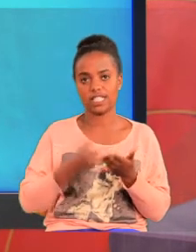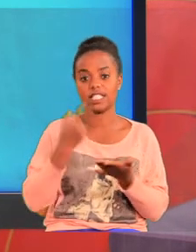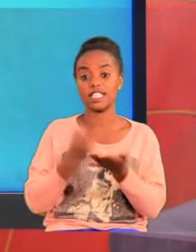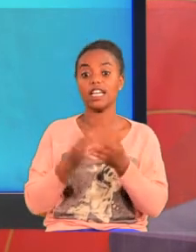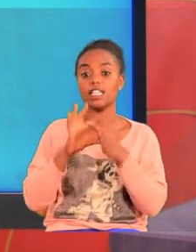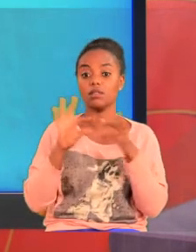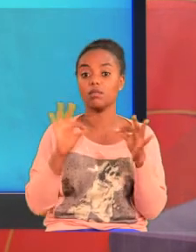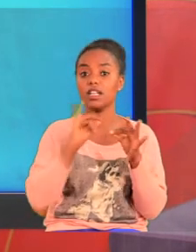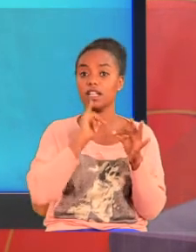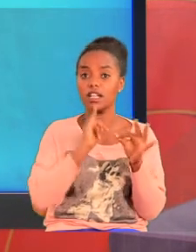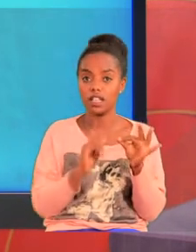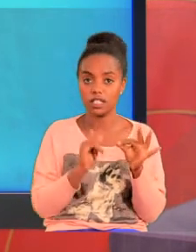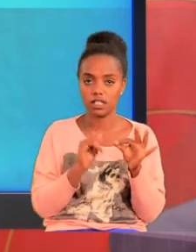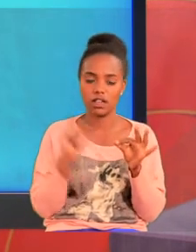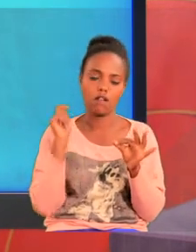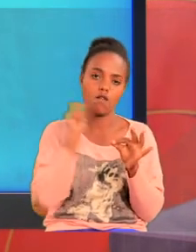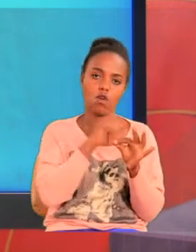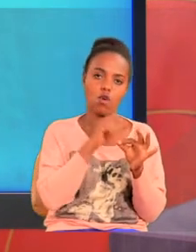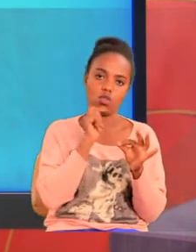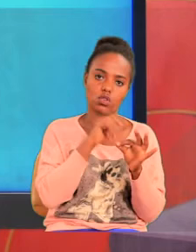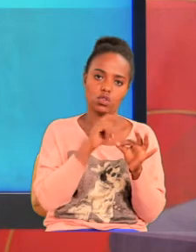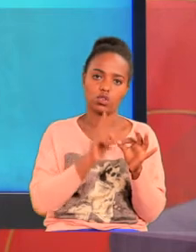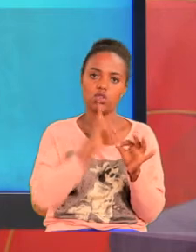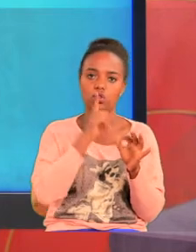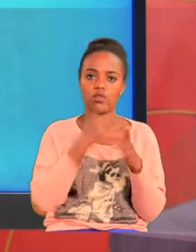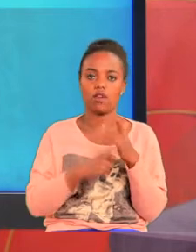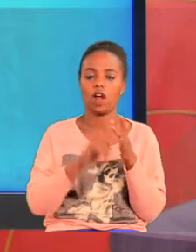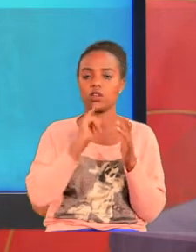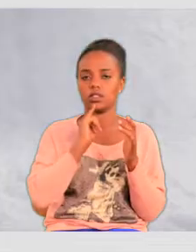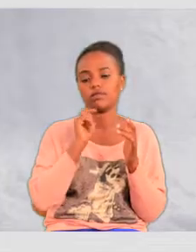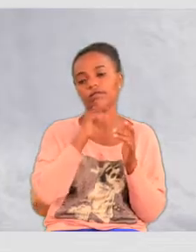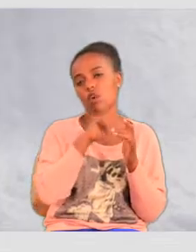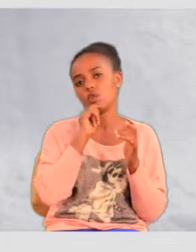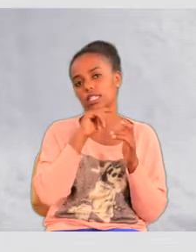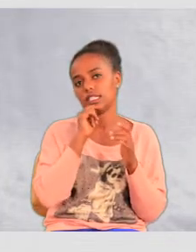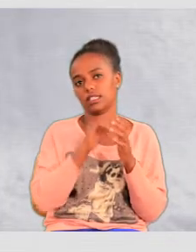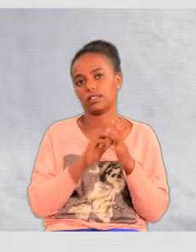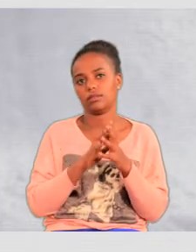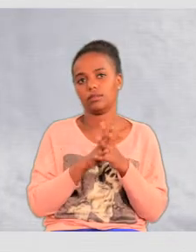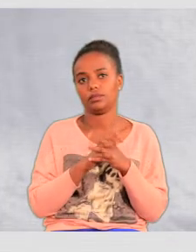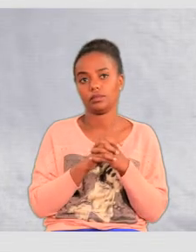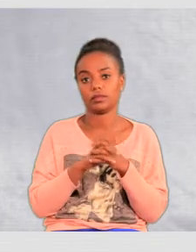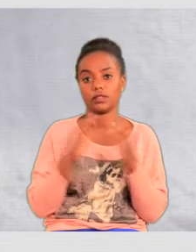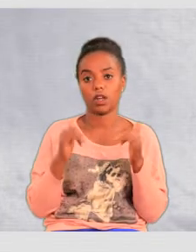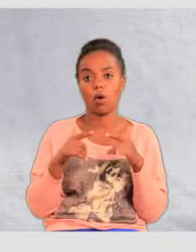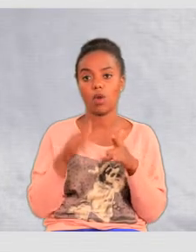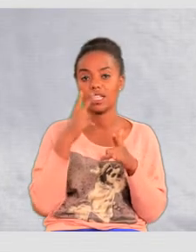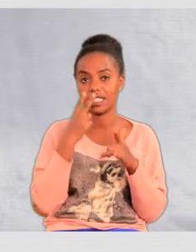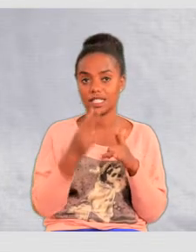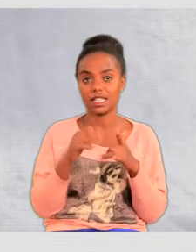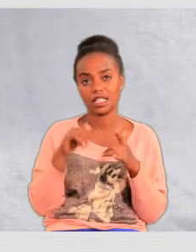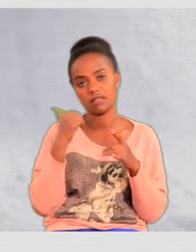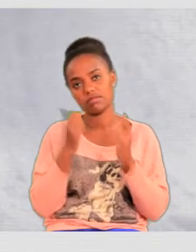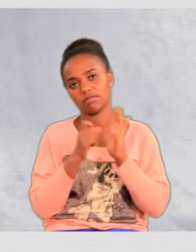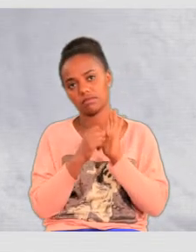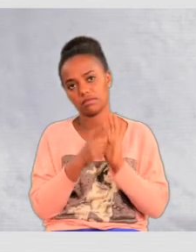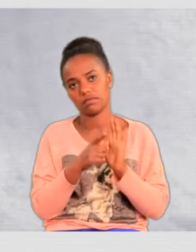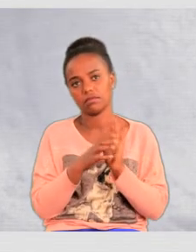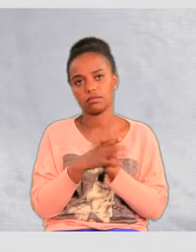is this. False, this truth value is false. Now let's see the next